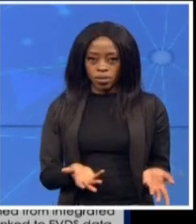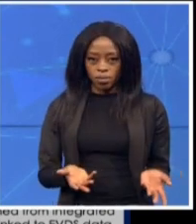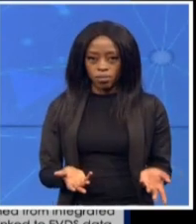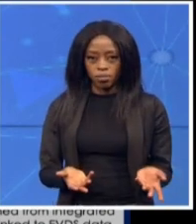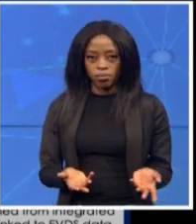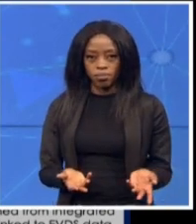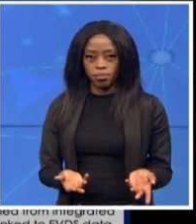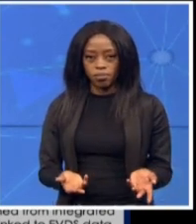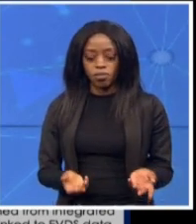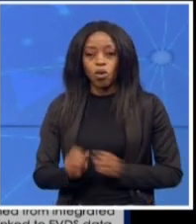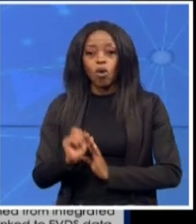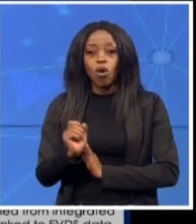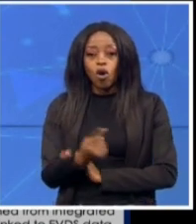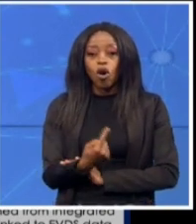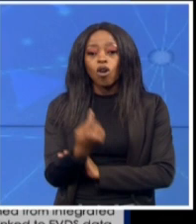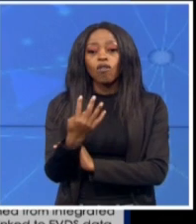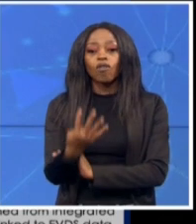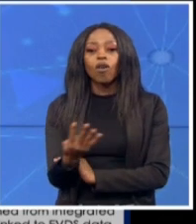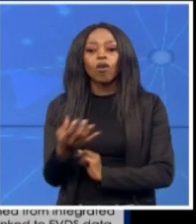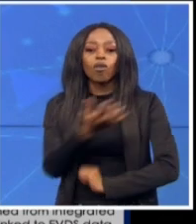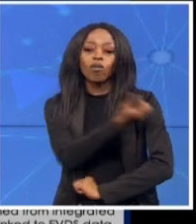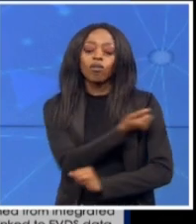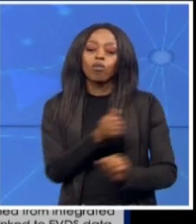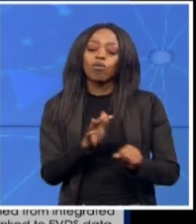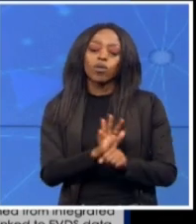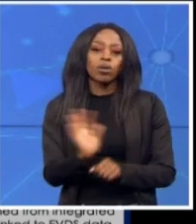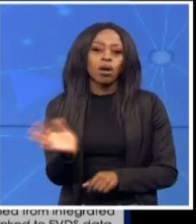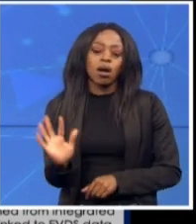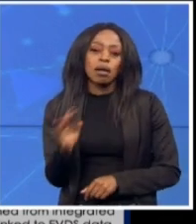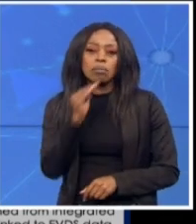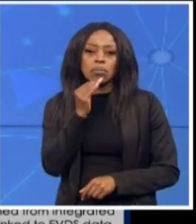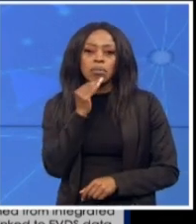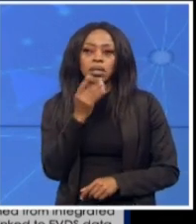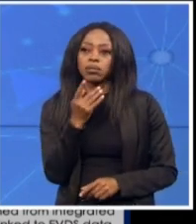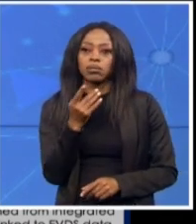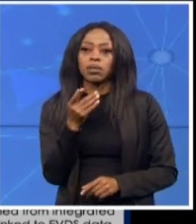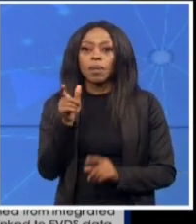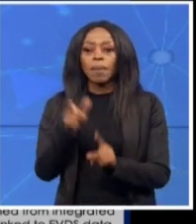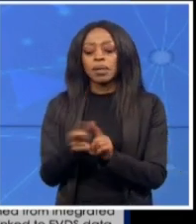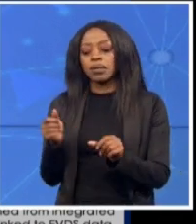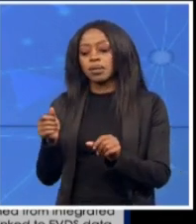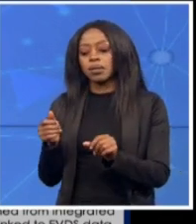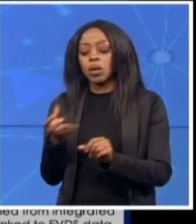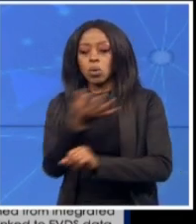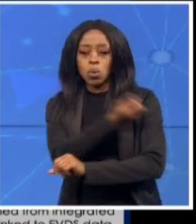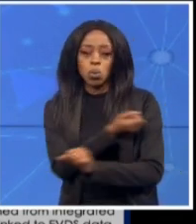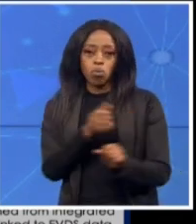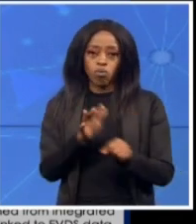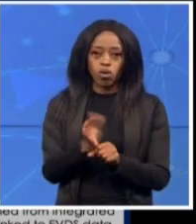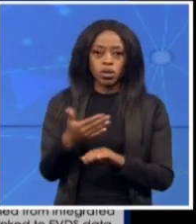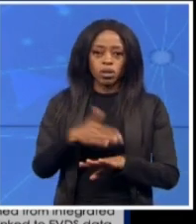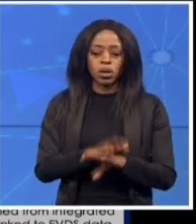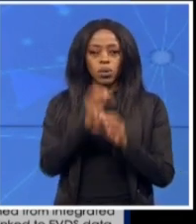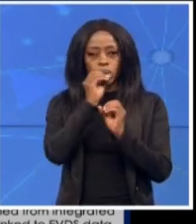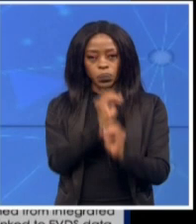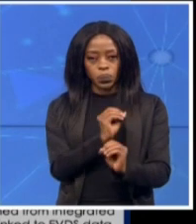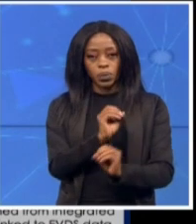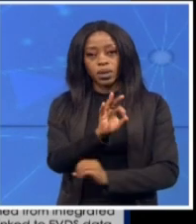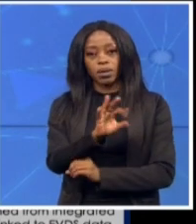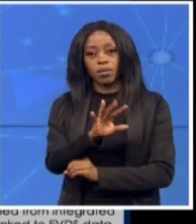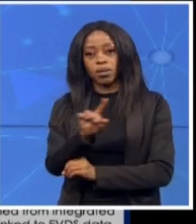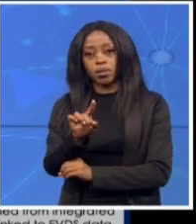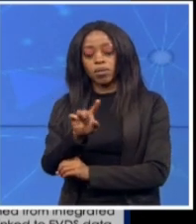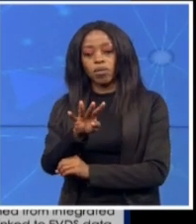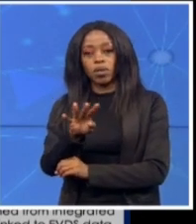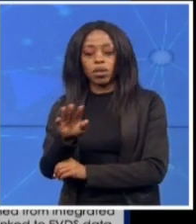fully vaccinated. So there was nobody that was fully vaccinated that died in that group. 35 to 49, 11 deaths. 1 person was fully